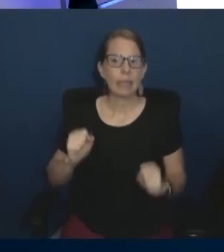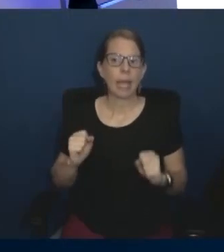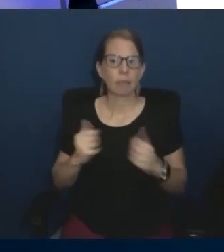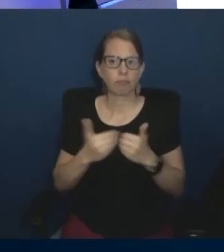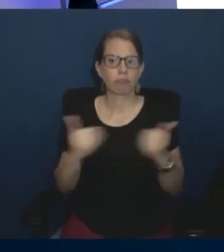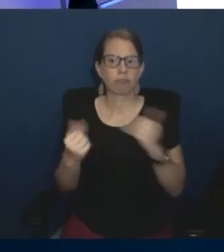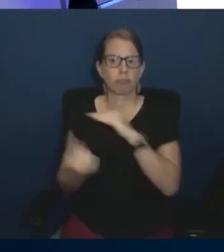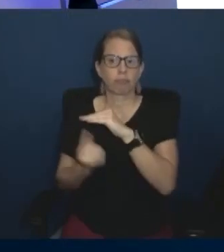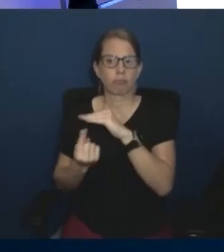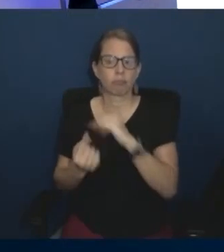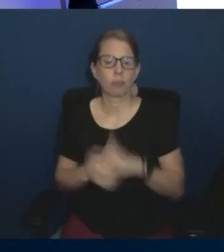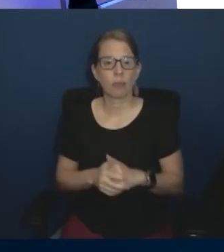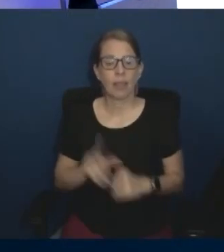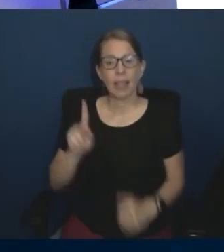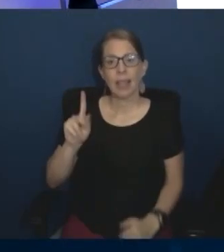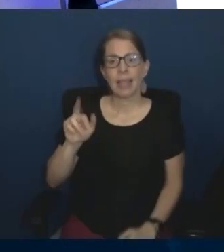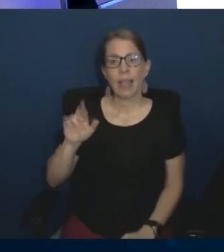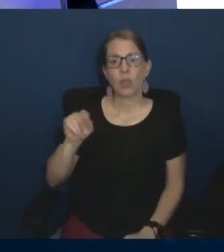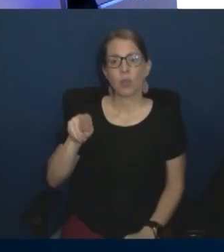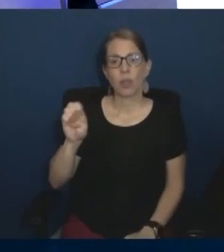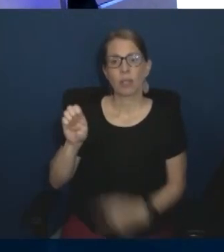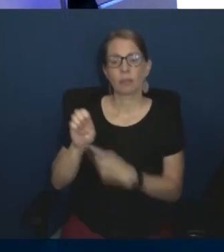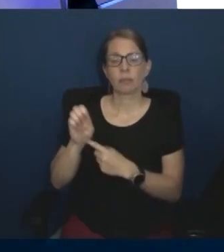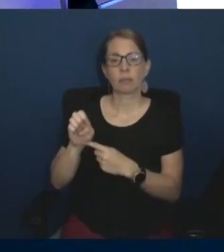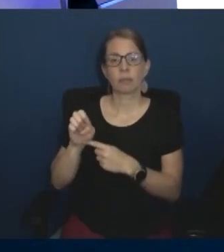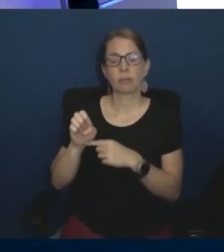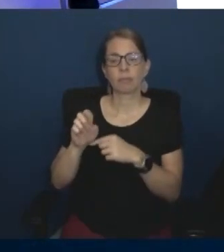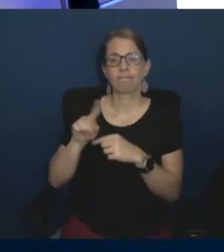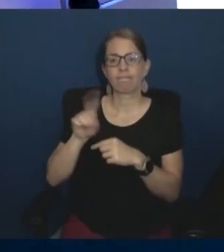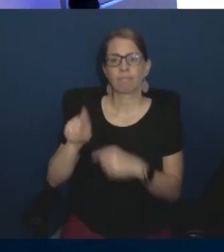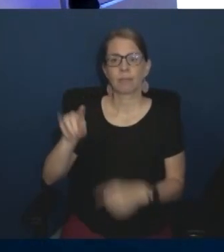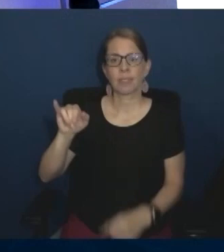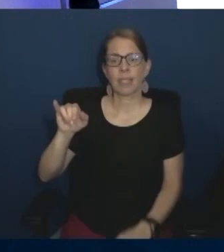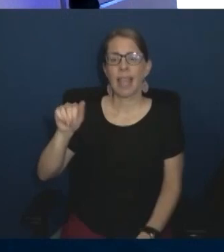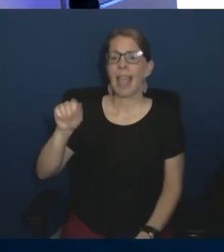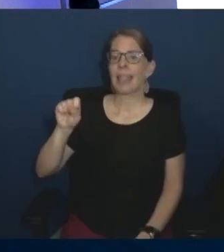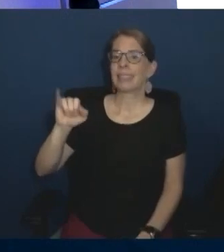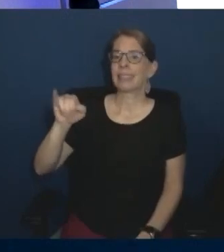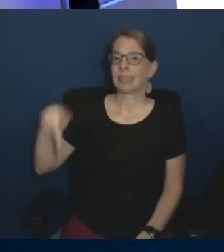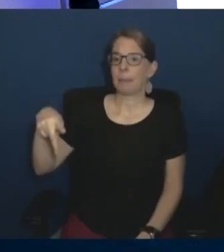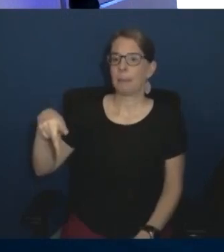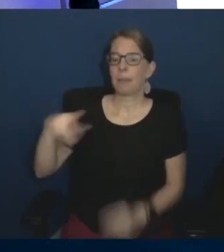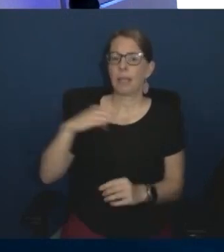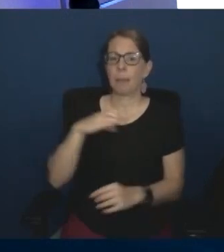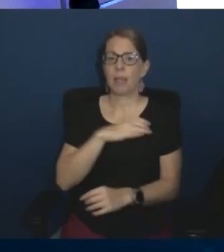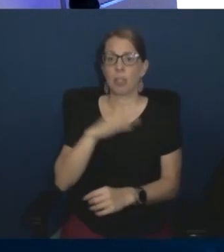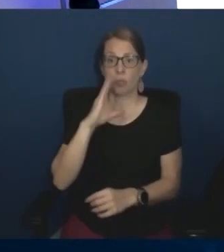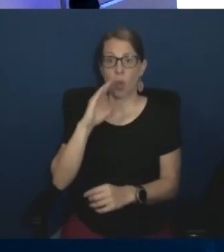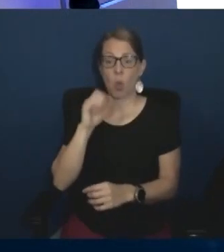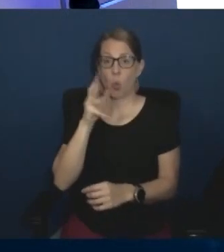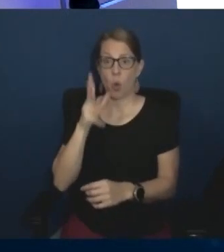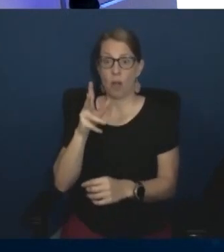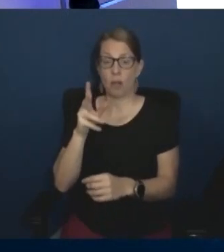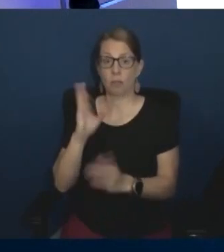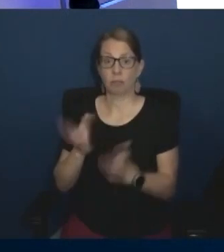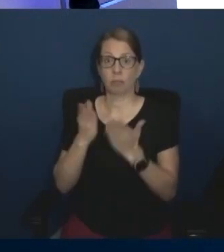to know, you mentioned the ACIP committee earlier. Do you know if the committee will be discussing the final approval of the Moderna vaccine?